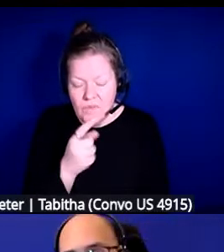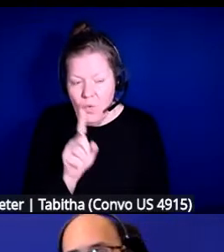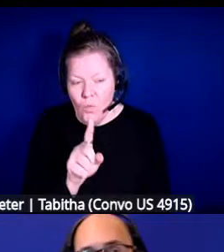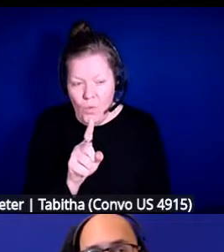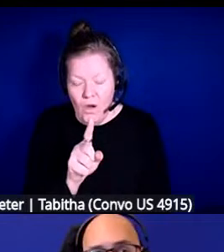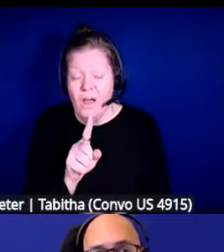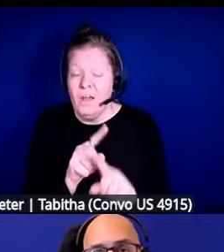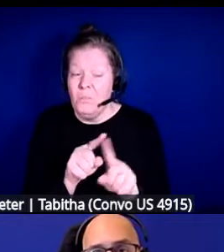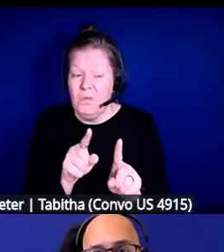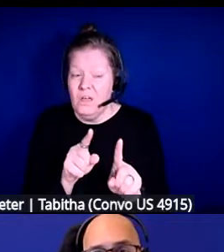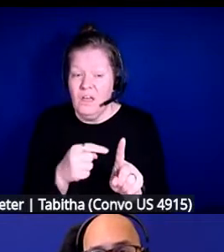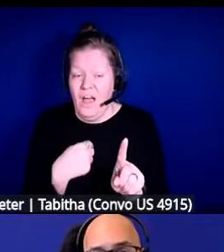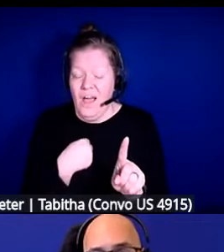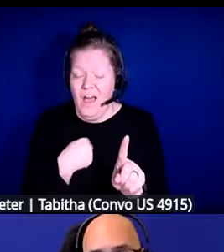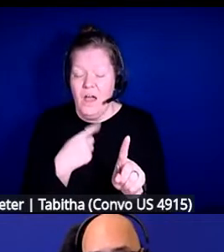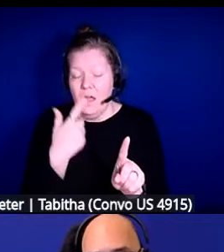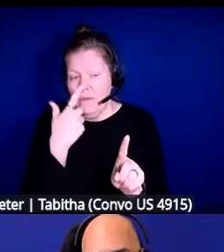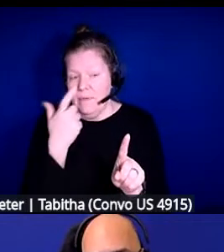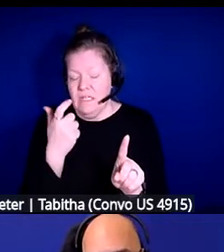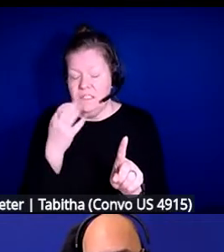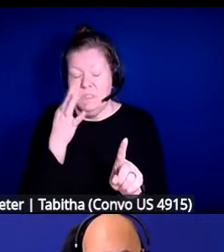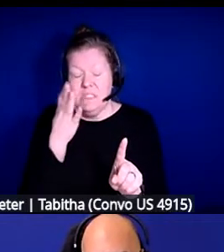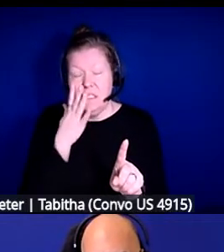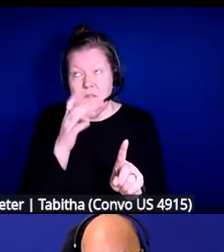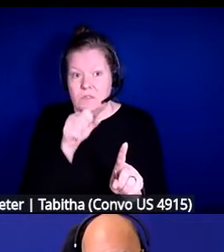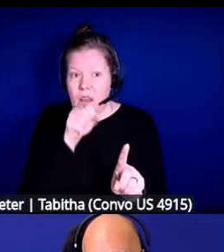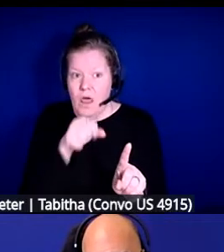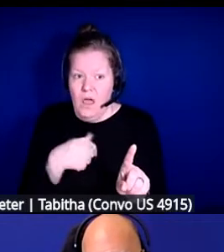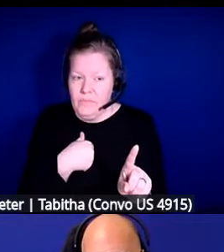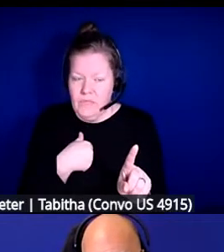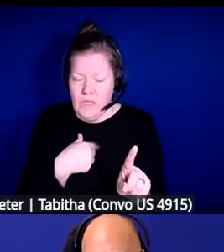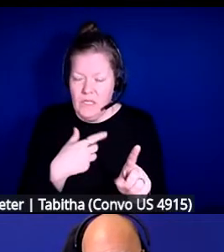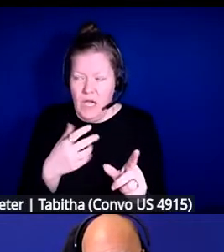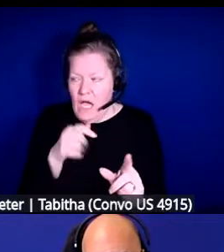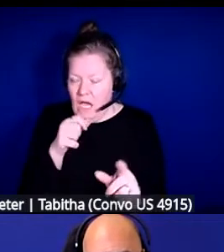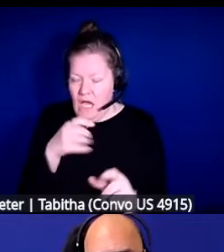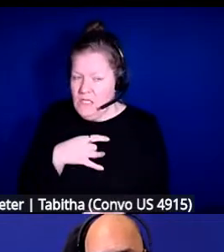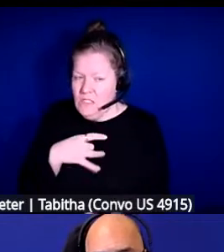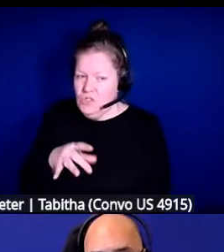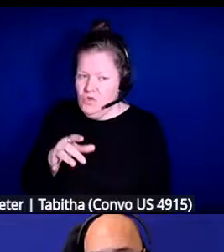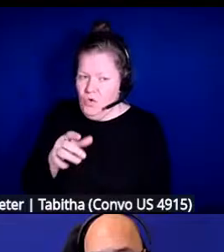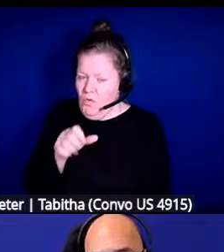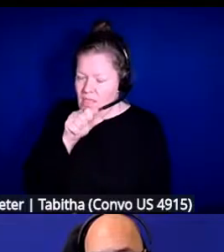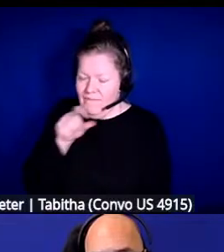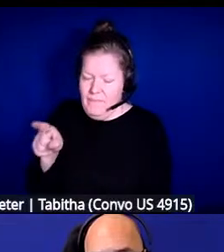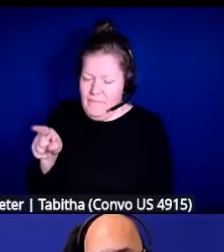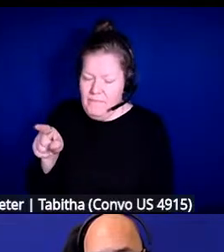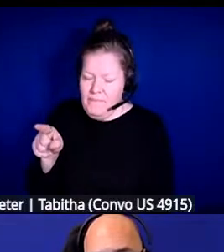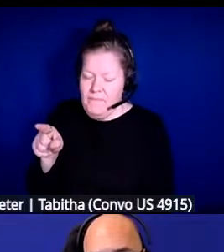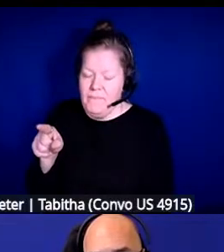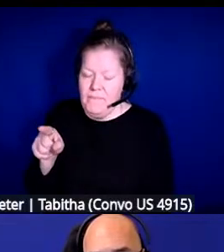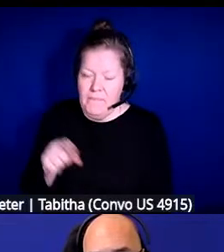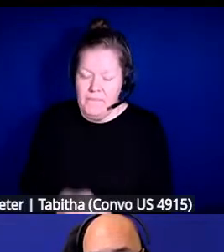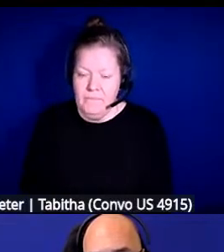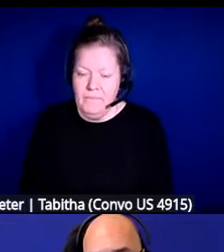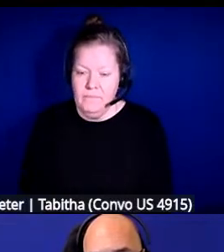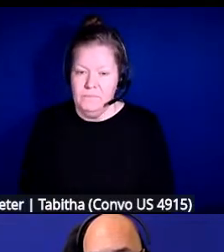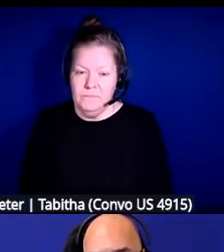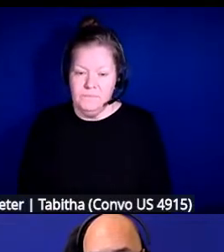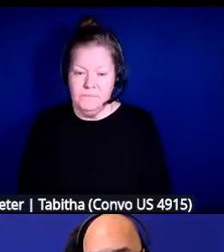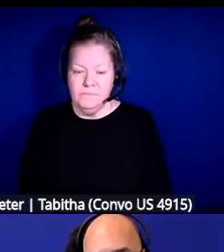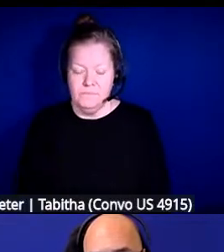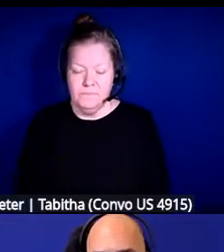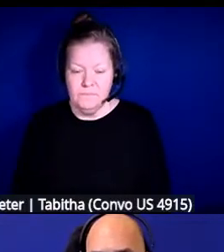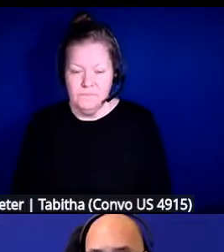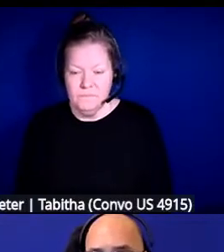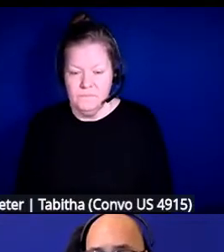one, but because the mosquitoes love me and I don't love them, So it like repels mosquitoes? Is that